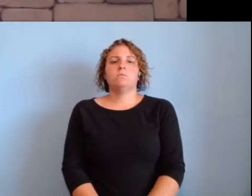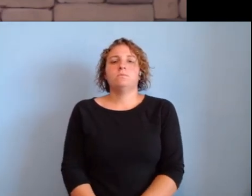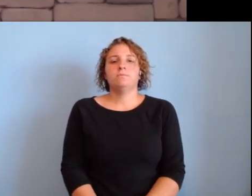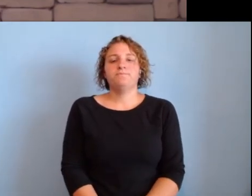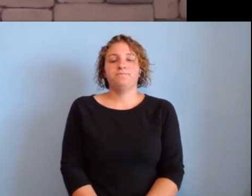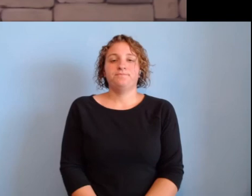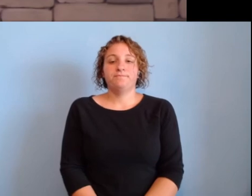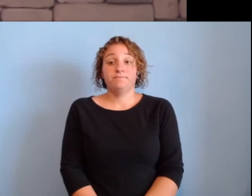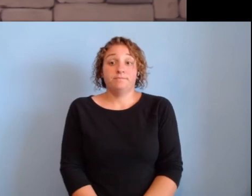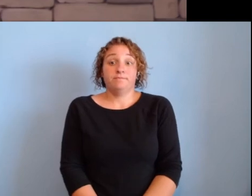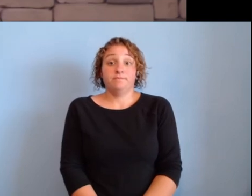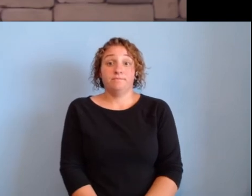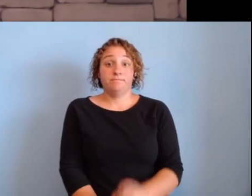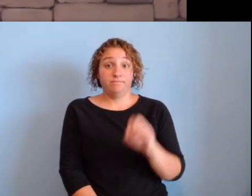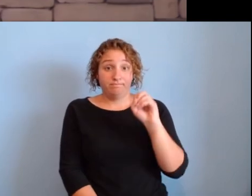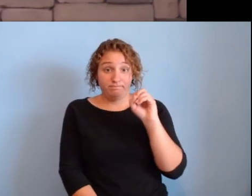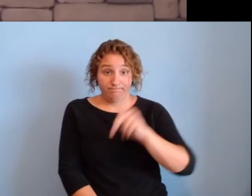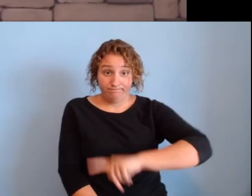All right.